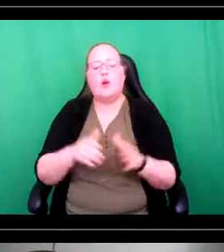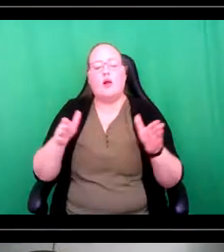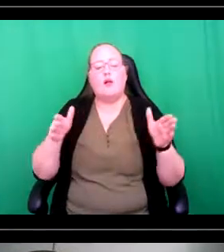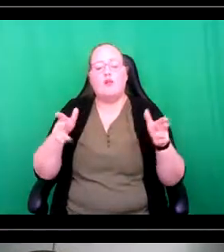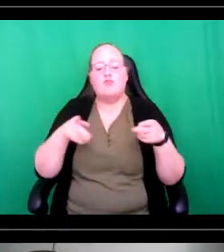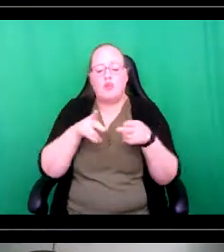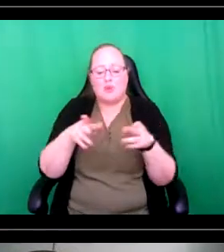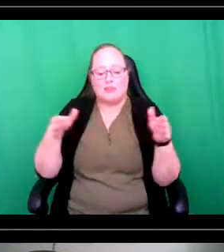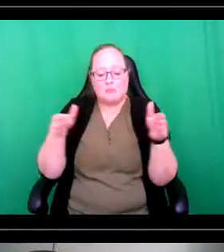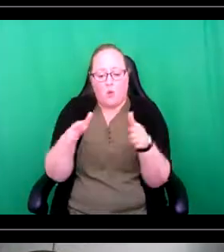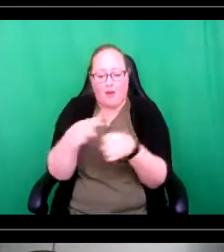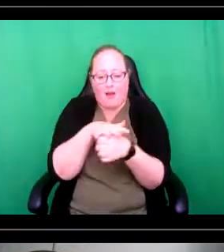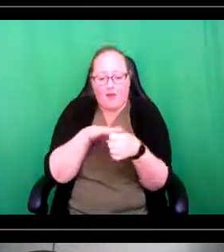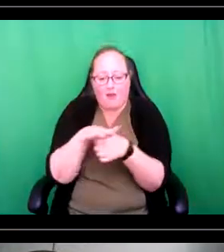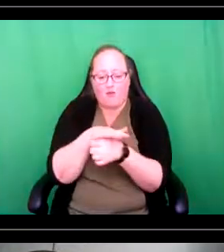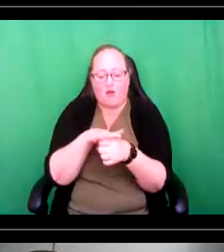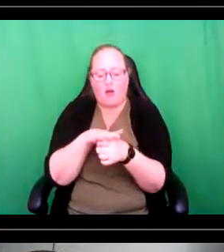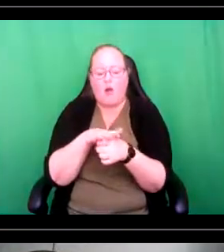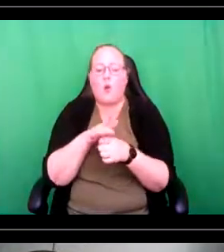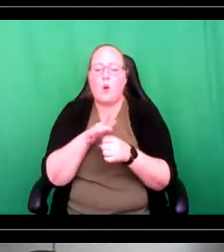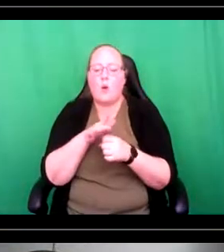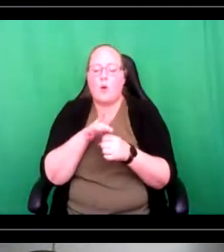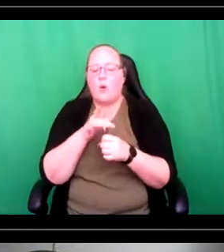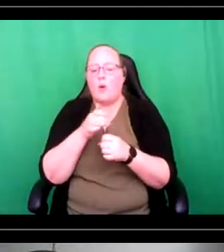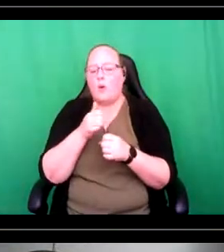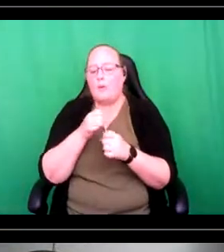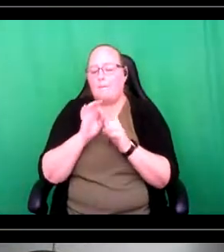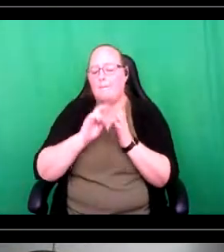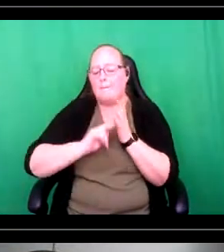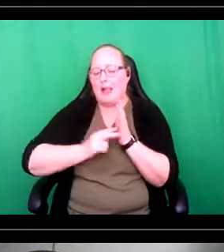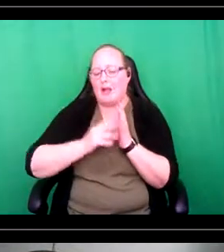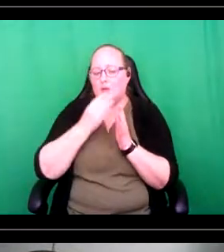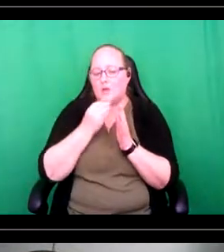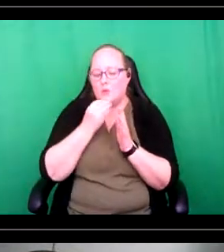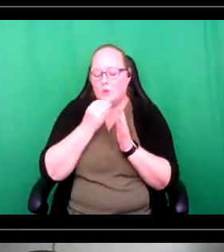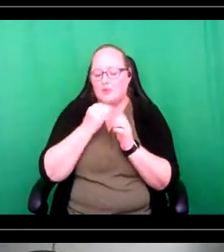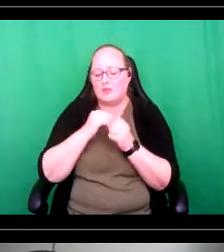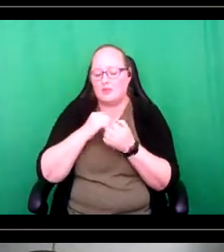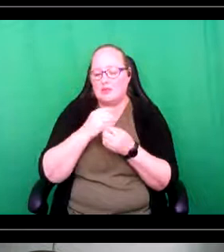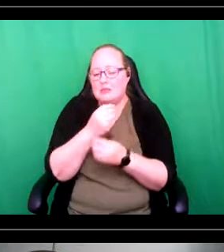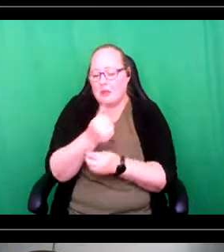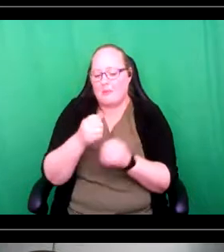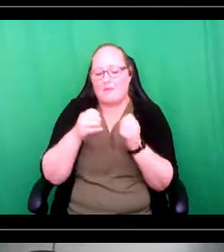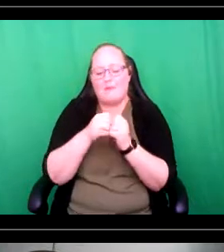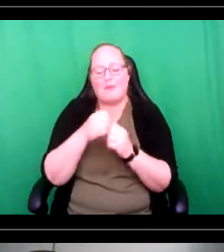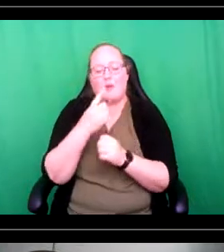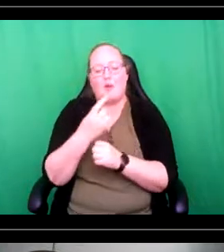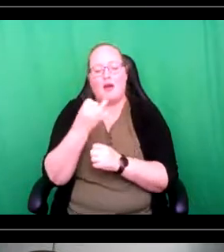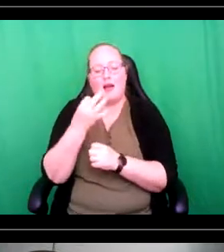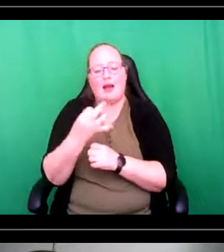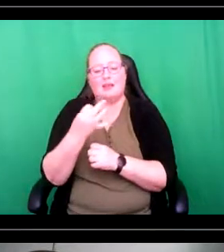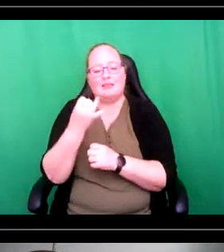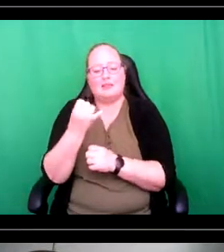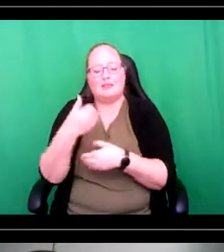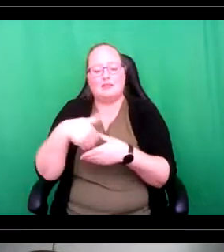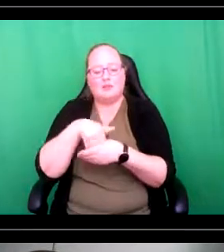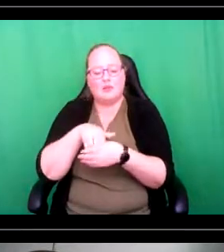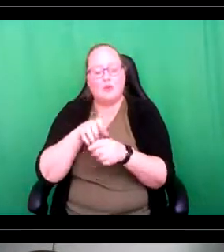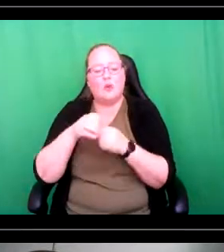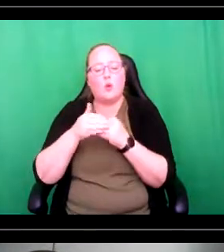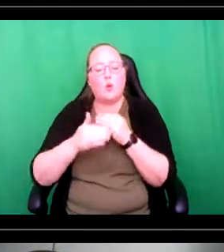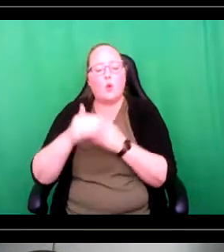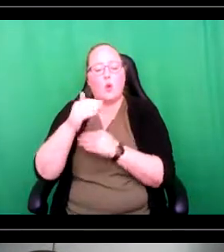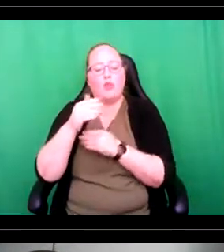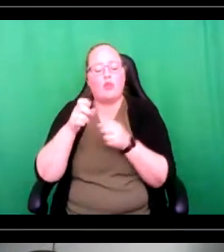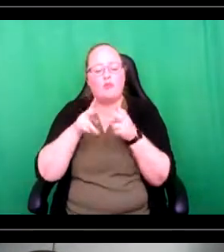we are proposing to use part of the B186, so including North Road, which we'd use to set up one of